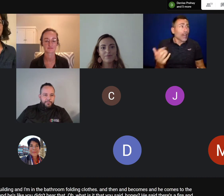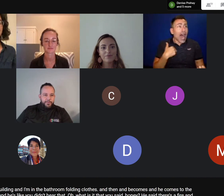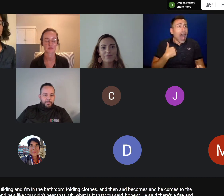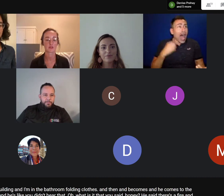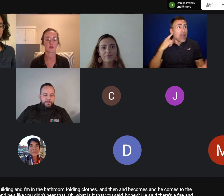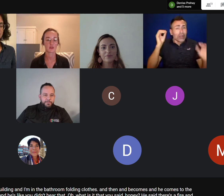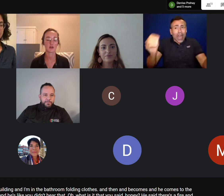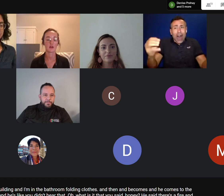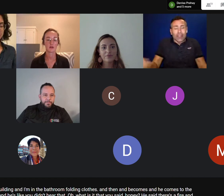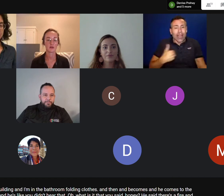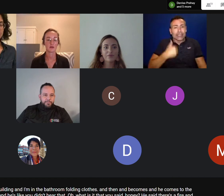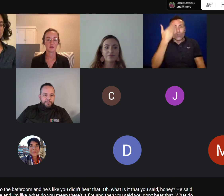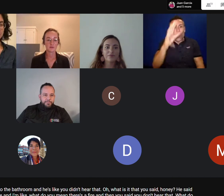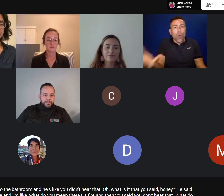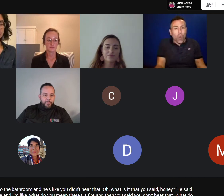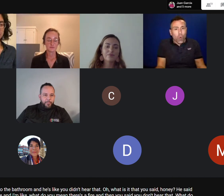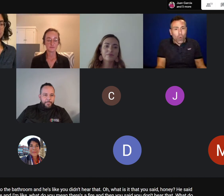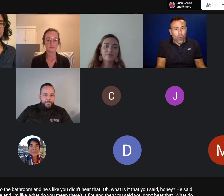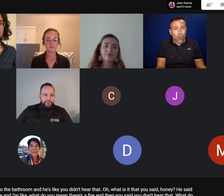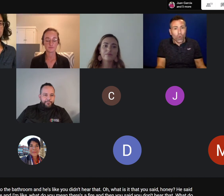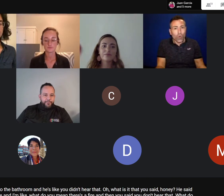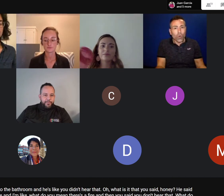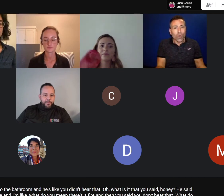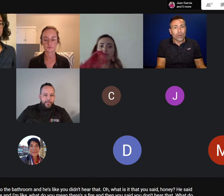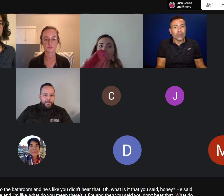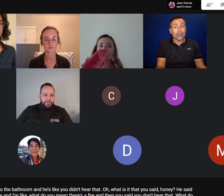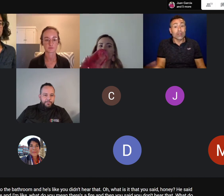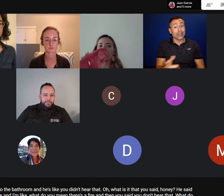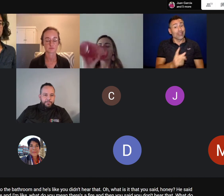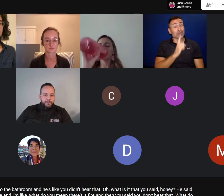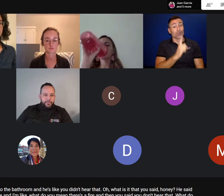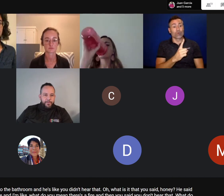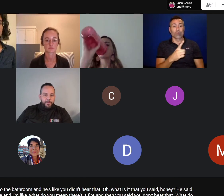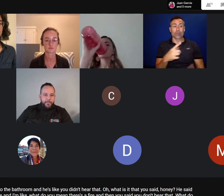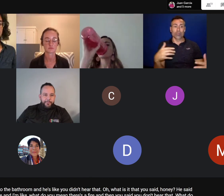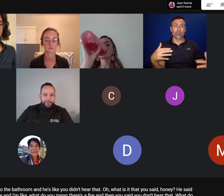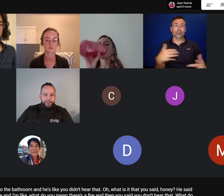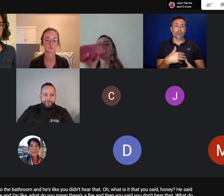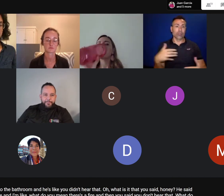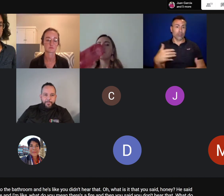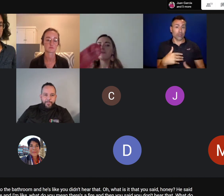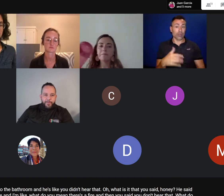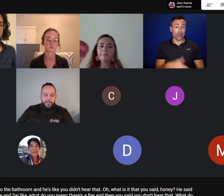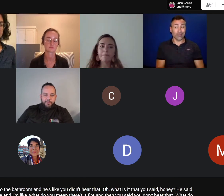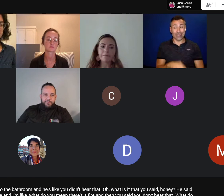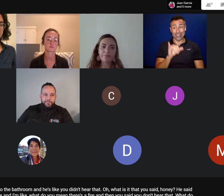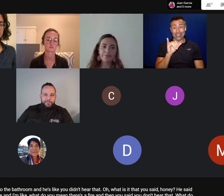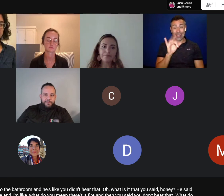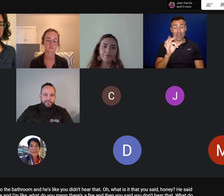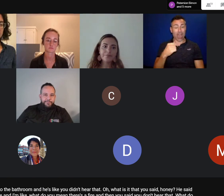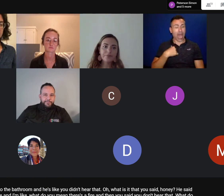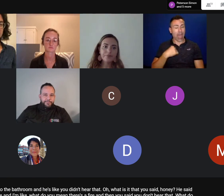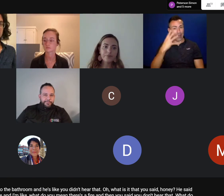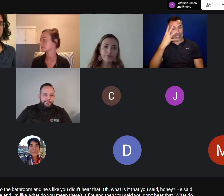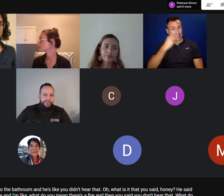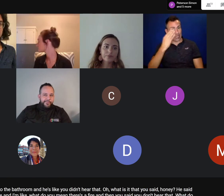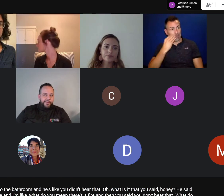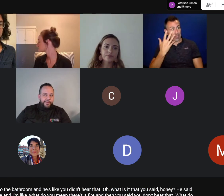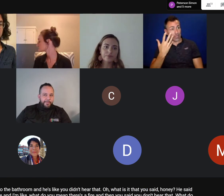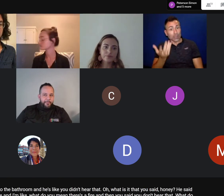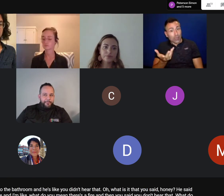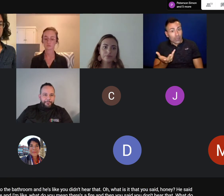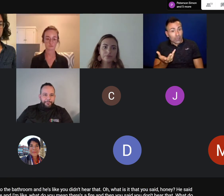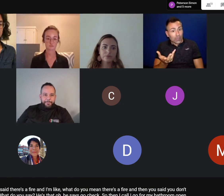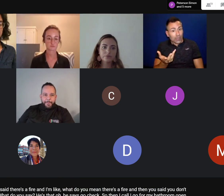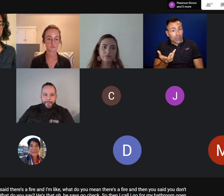didn't hear that sound. And it was really scary because if I had been sleeping, for example, and